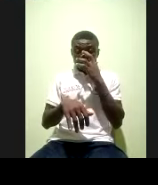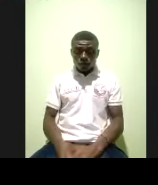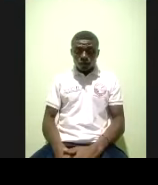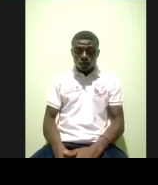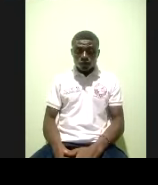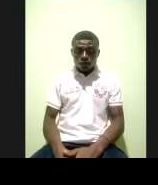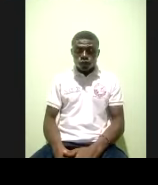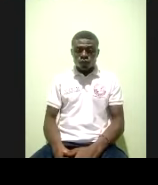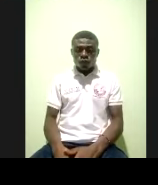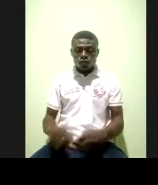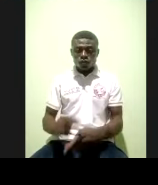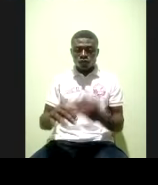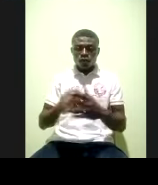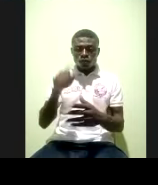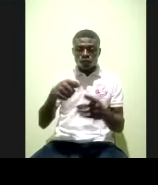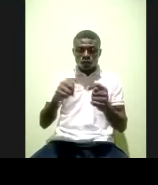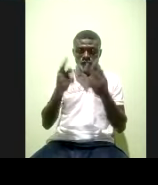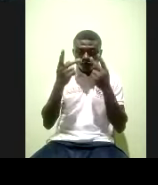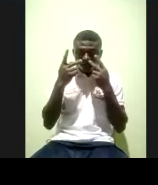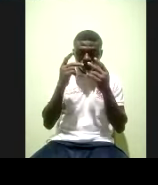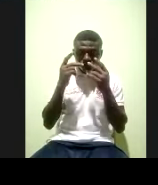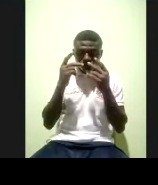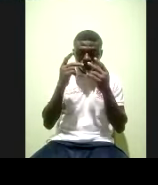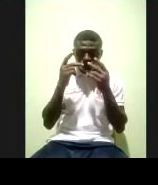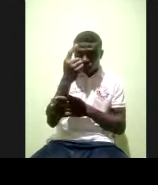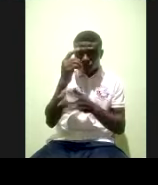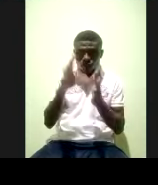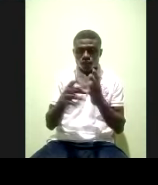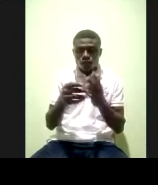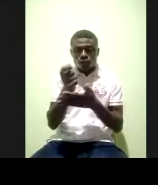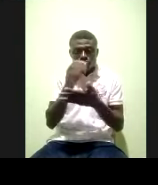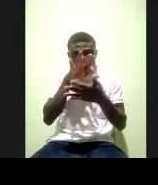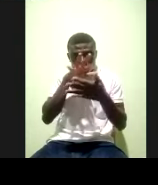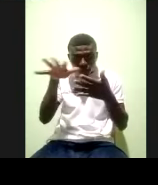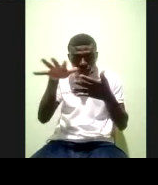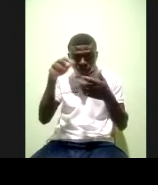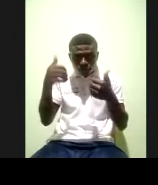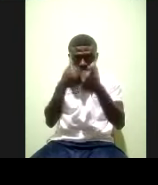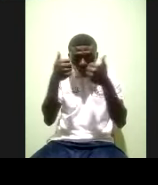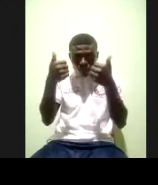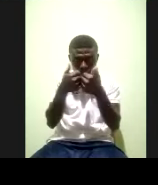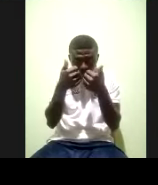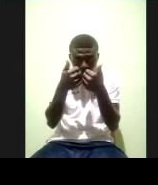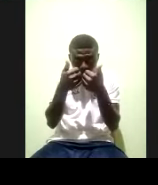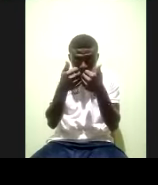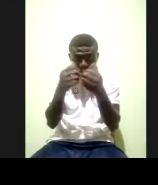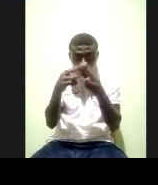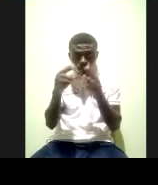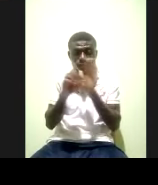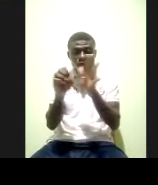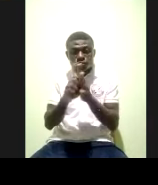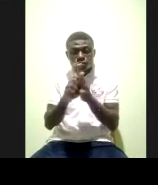not on the straight line, and spellings might be a challenge. Here, the example here